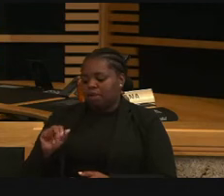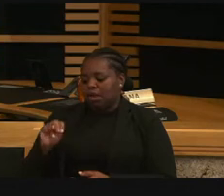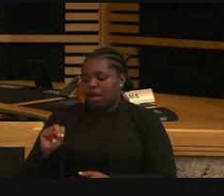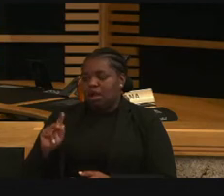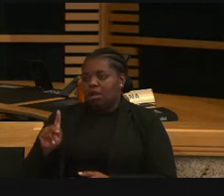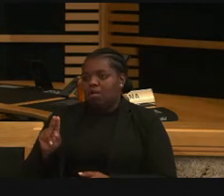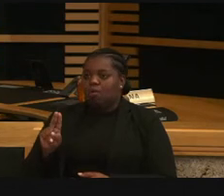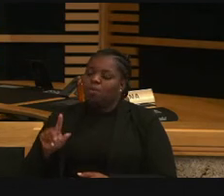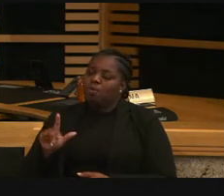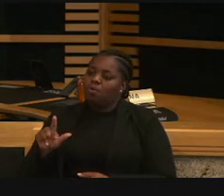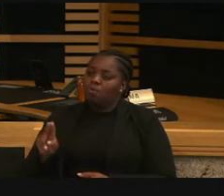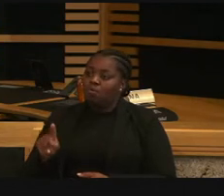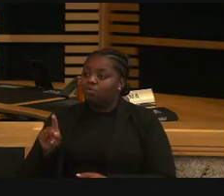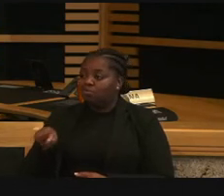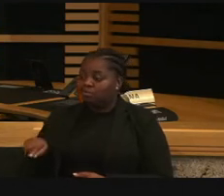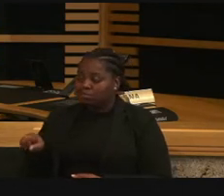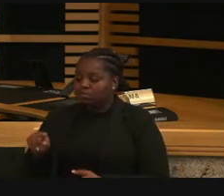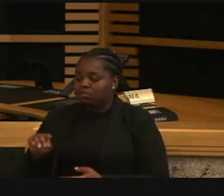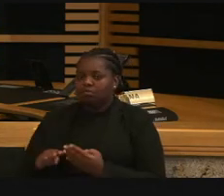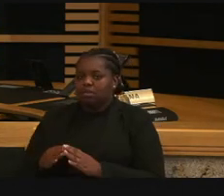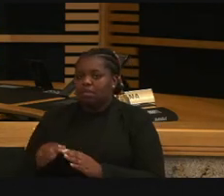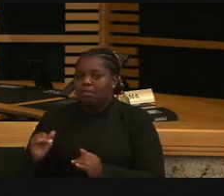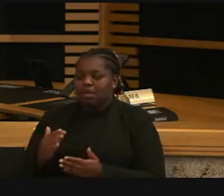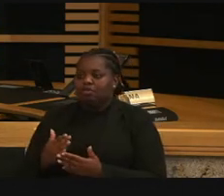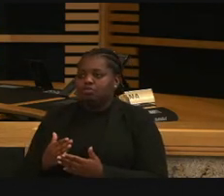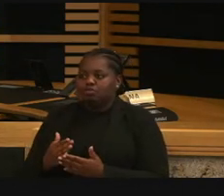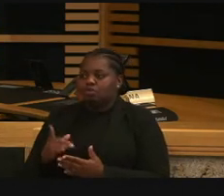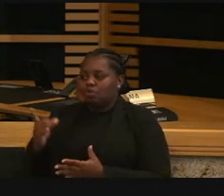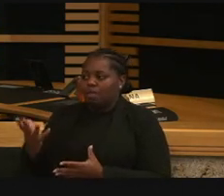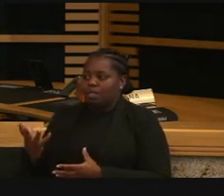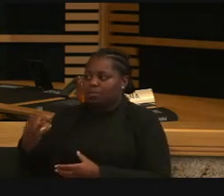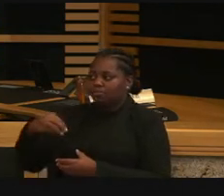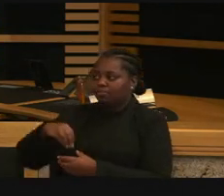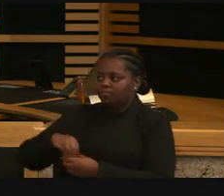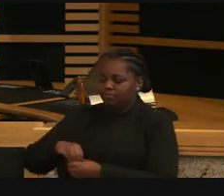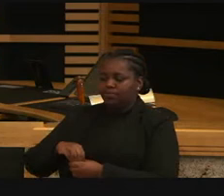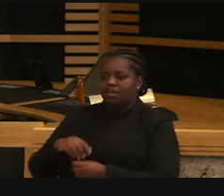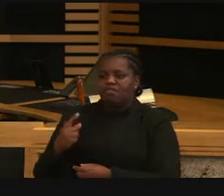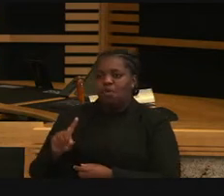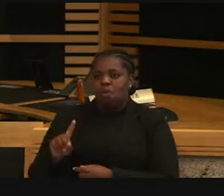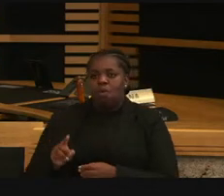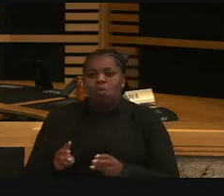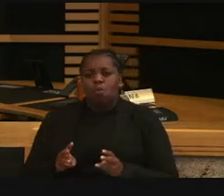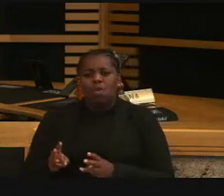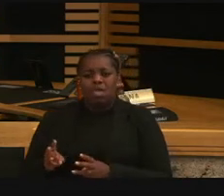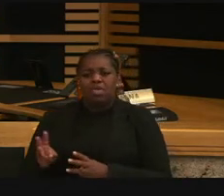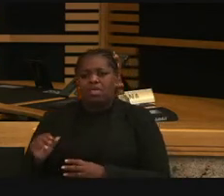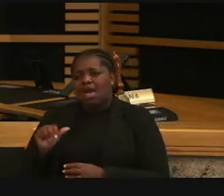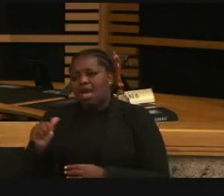communities are catered for in terms of other means of transport.